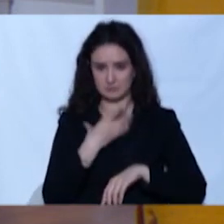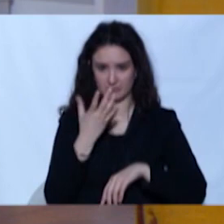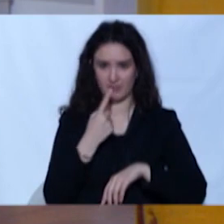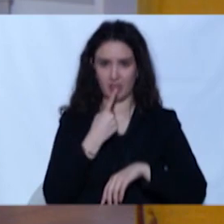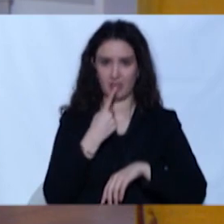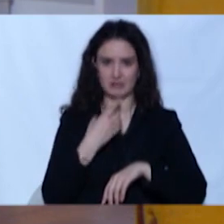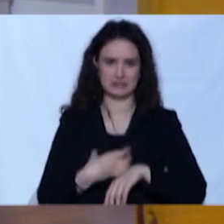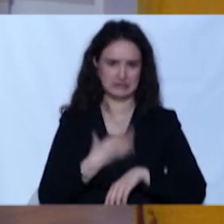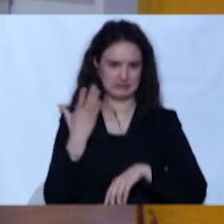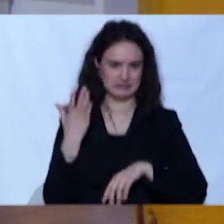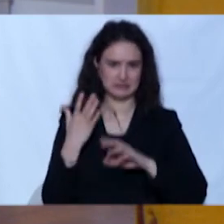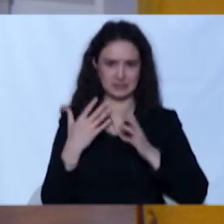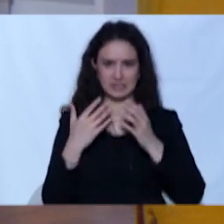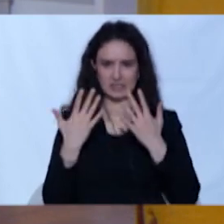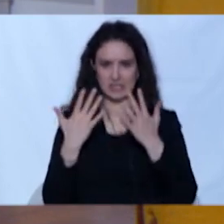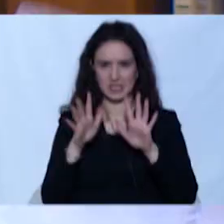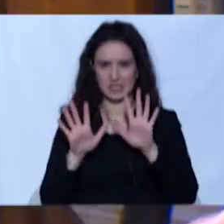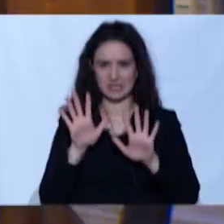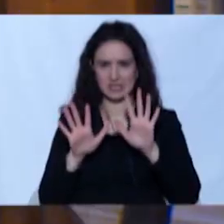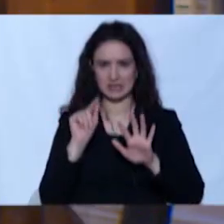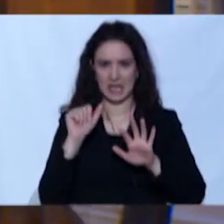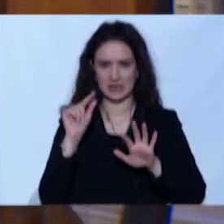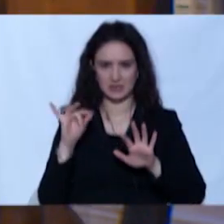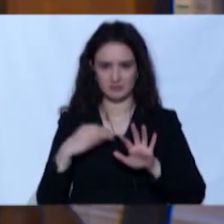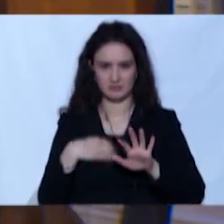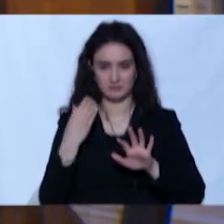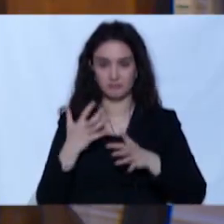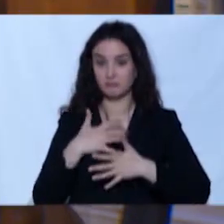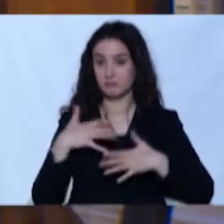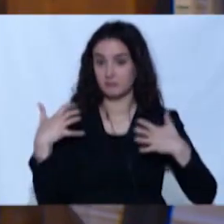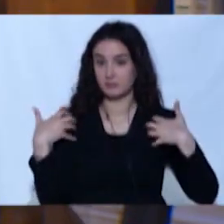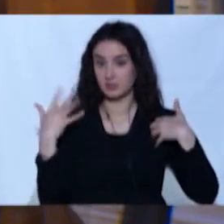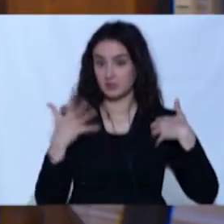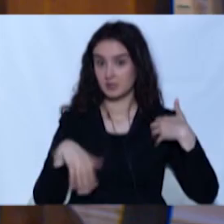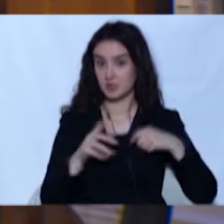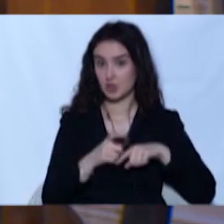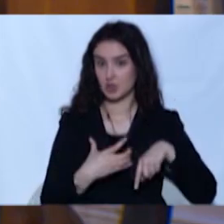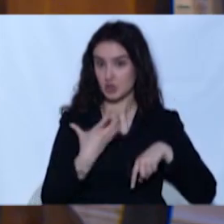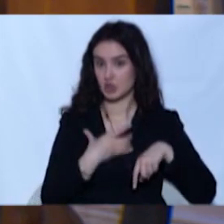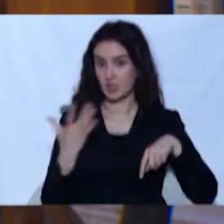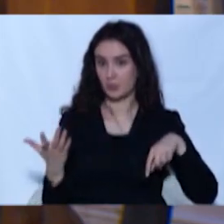tongue, and terrible toes. The animals are afraid.